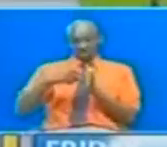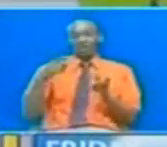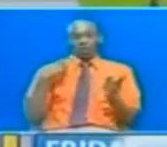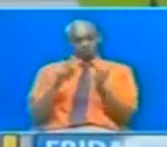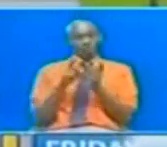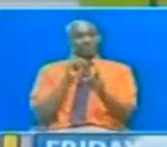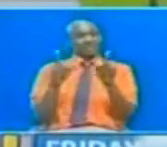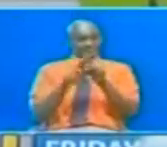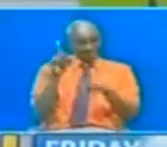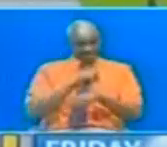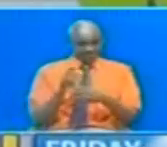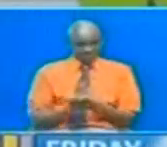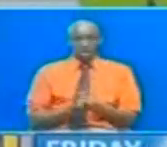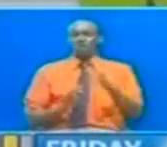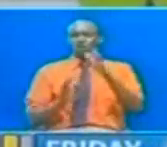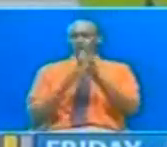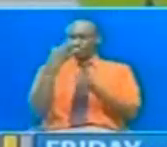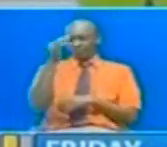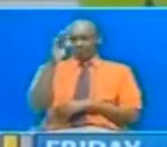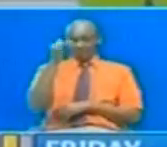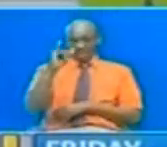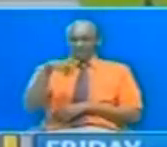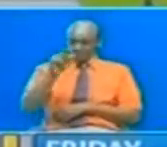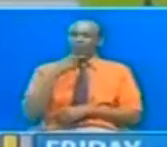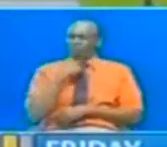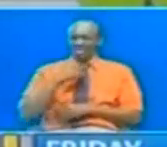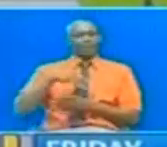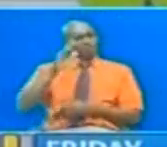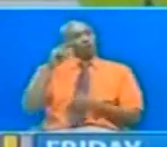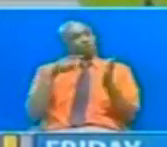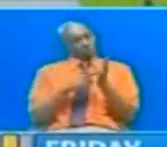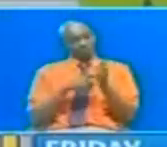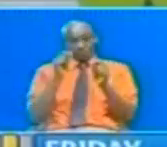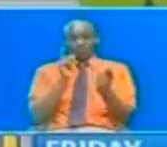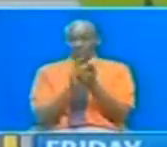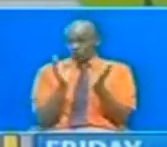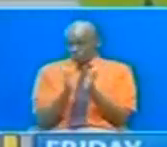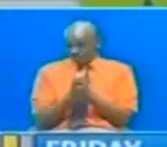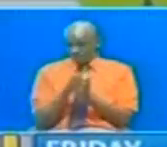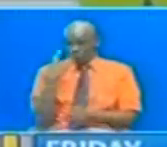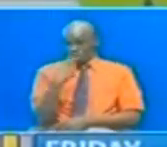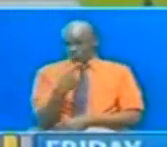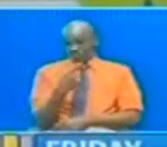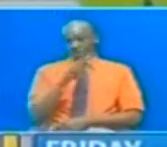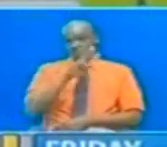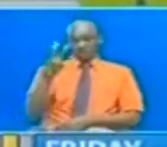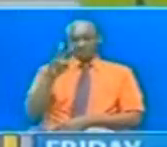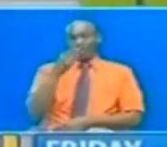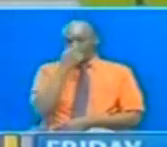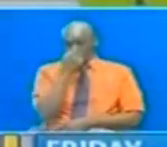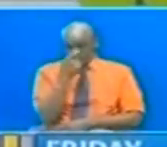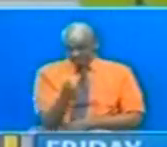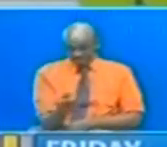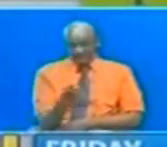day. Top-Fry Nakuru, who are in a desperate need for bonus points, will be out squaring it out against Western Bulls at the